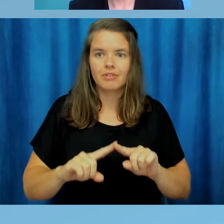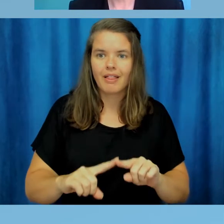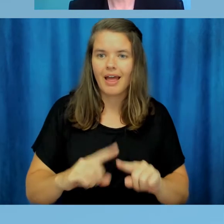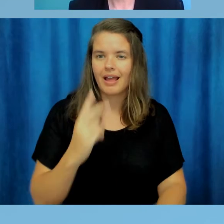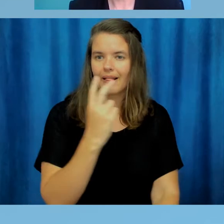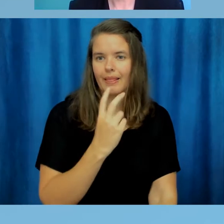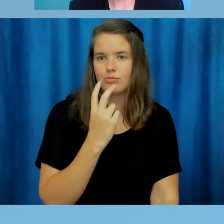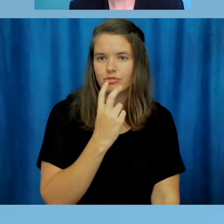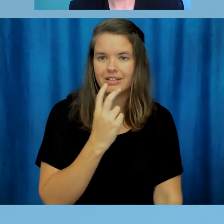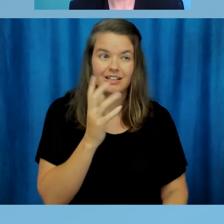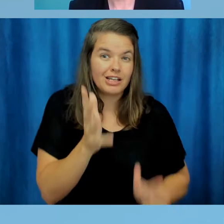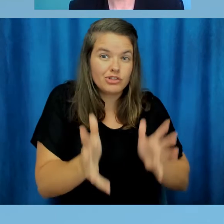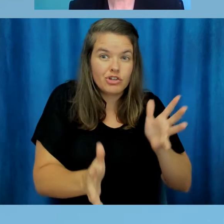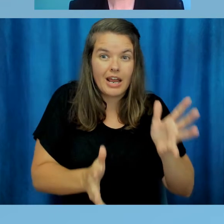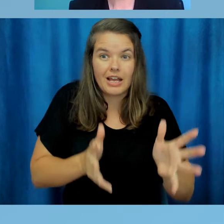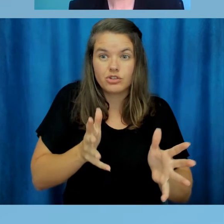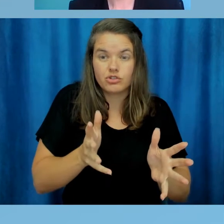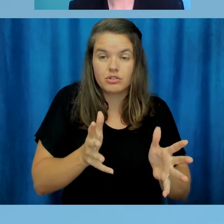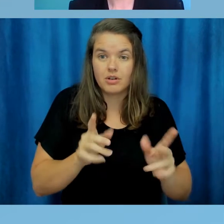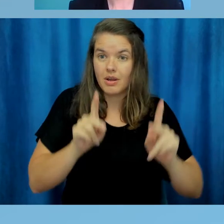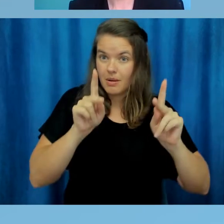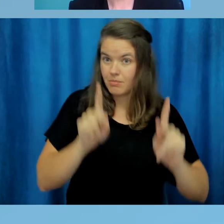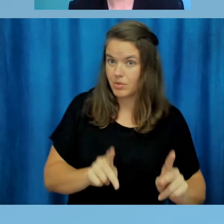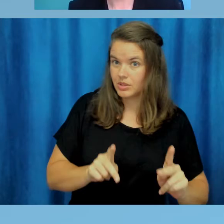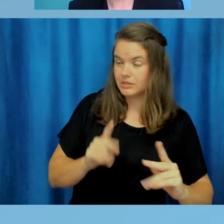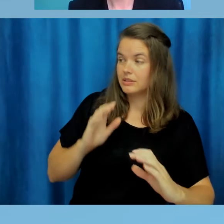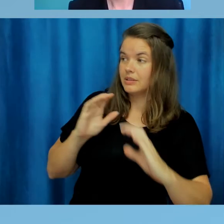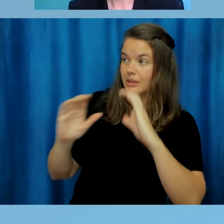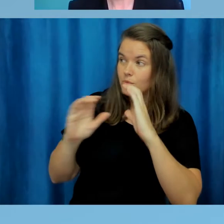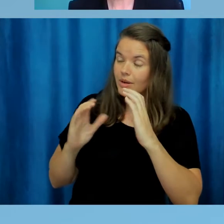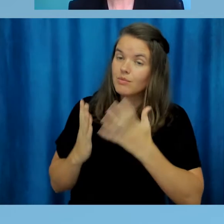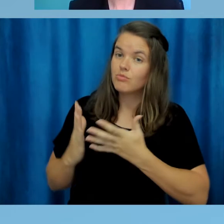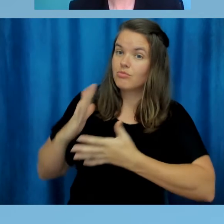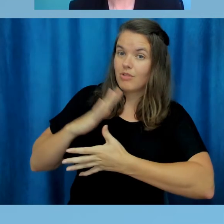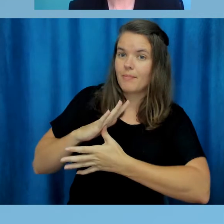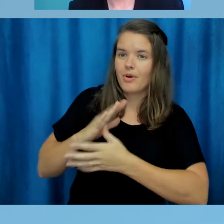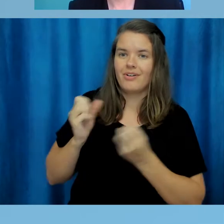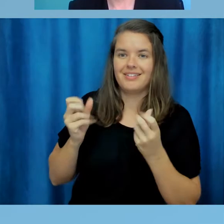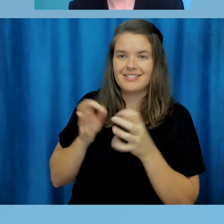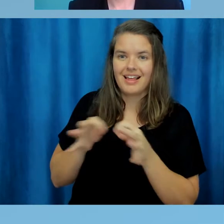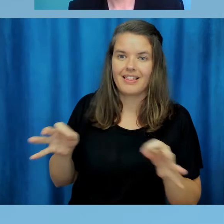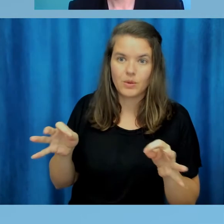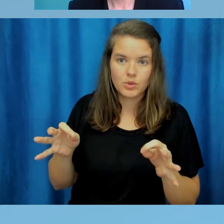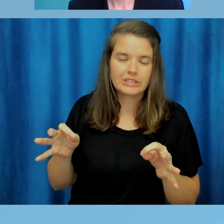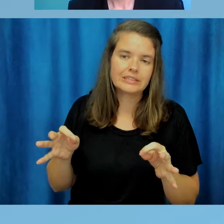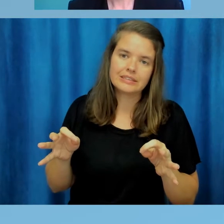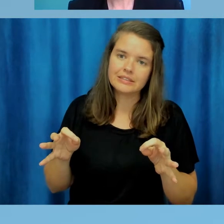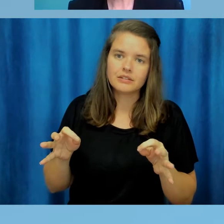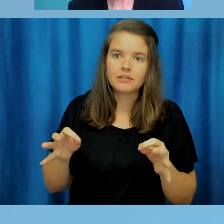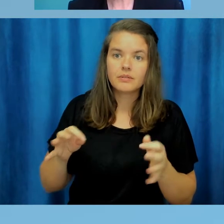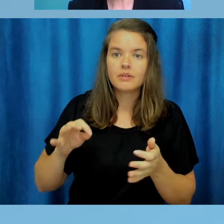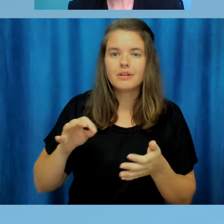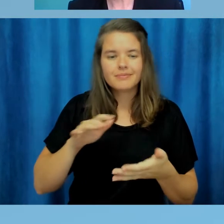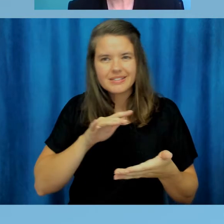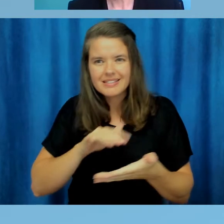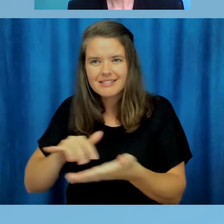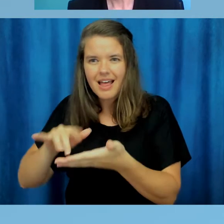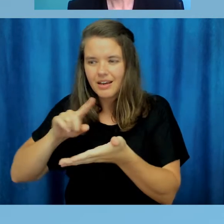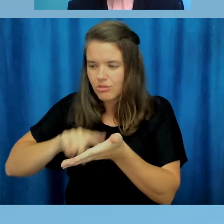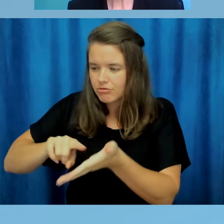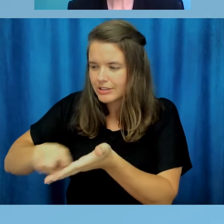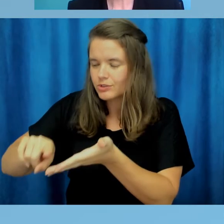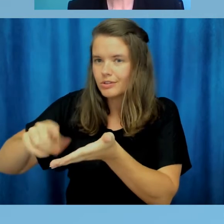lip reading and gestures for a person who communicates primarily in sign language. Studies have